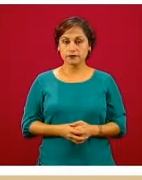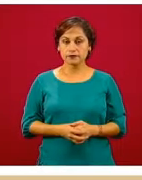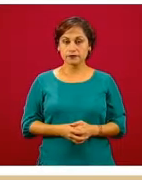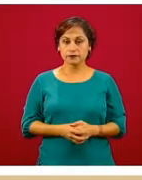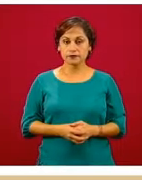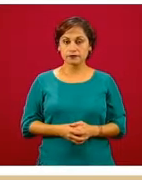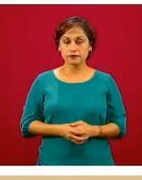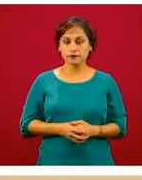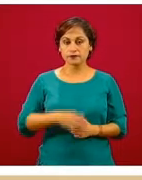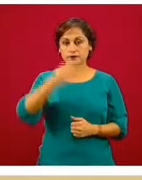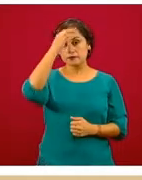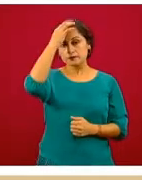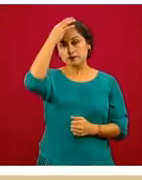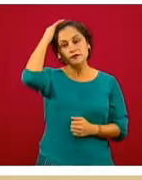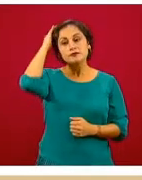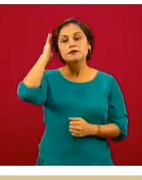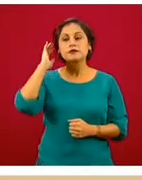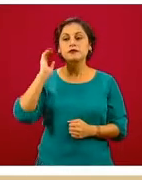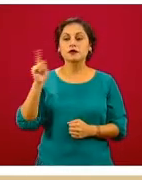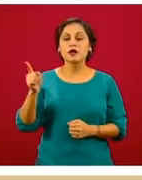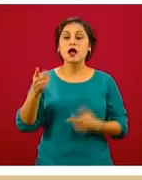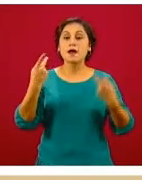of the incidence rate.